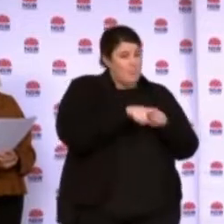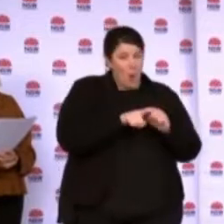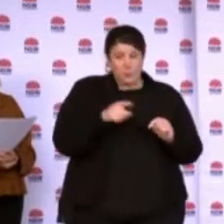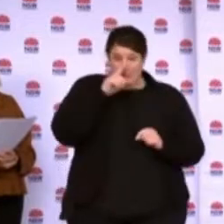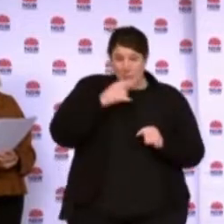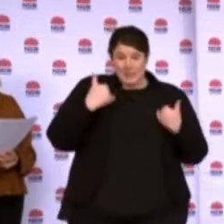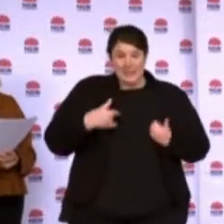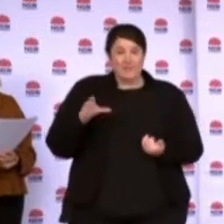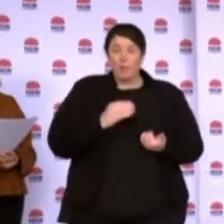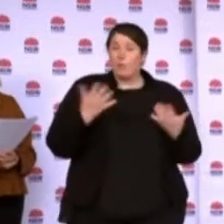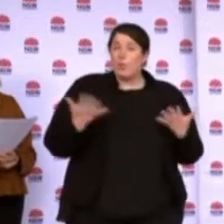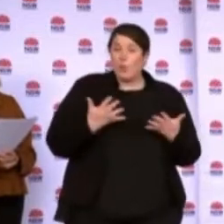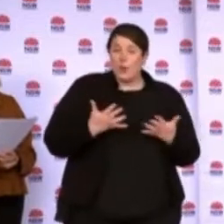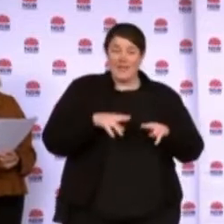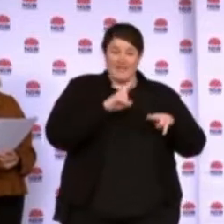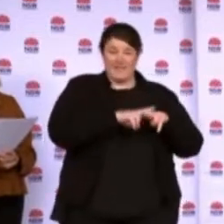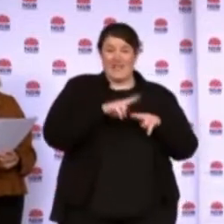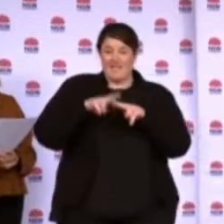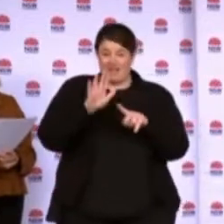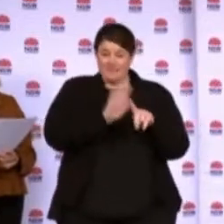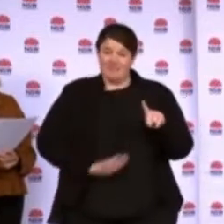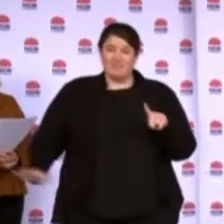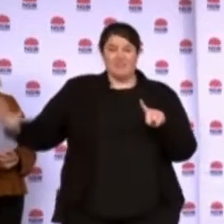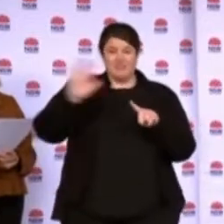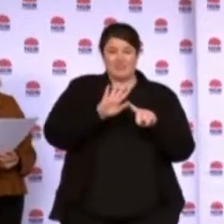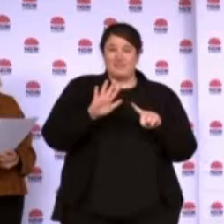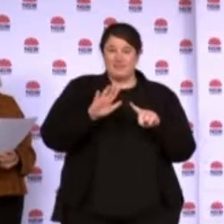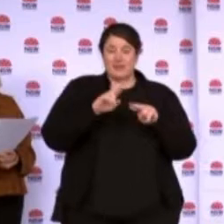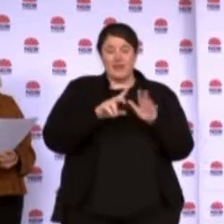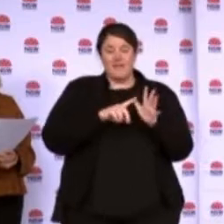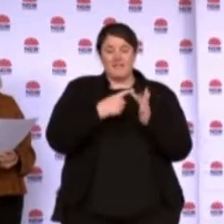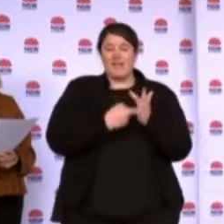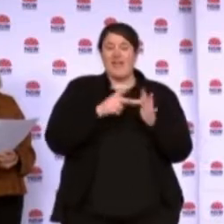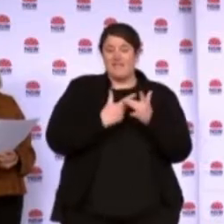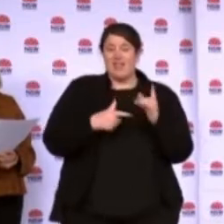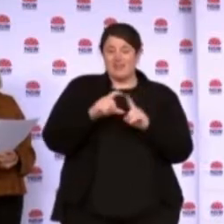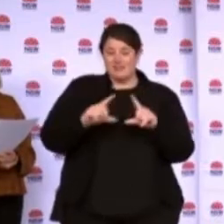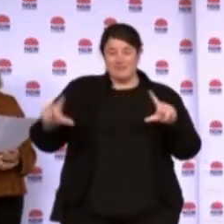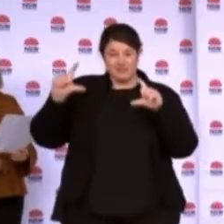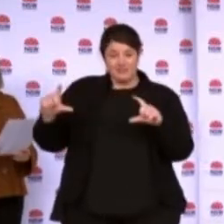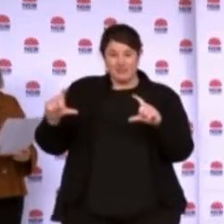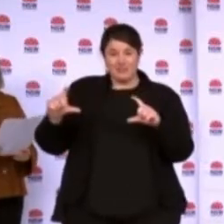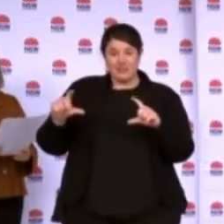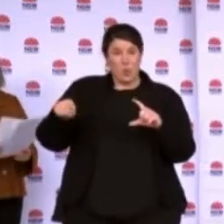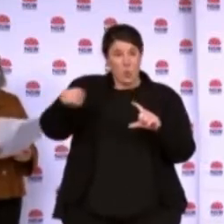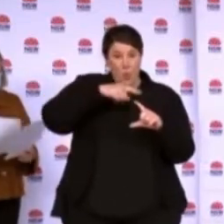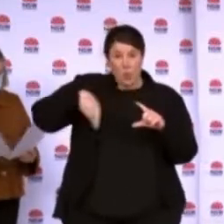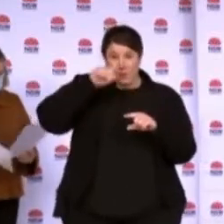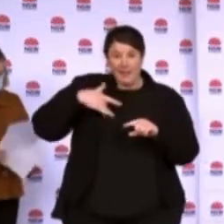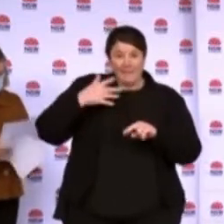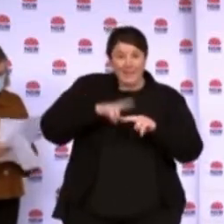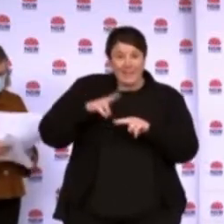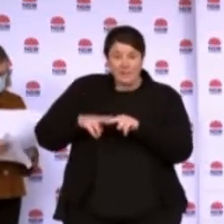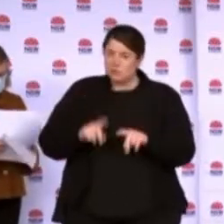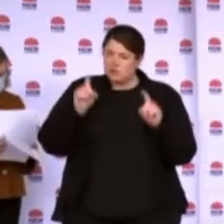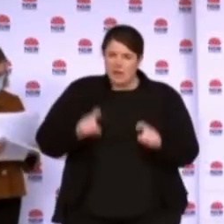cases are still in the Fairfield local government area, and I need to call that out. Everybody in Fairfield should be staying at home